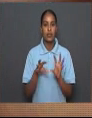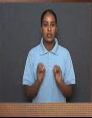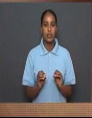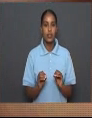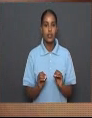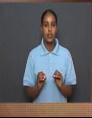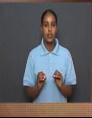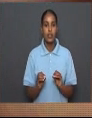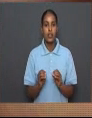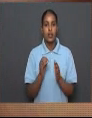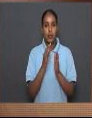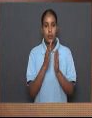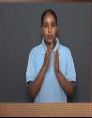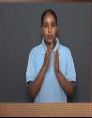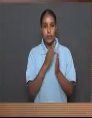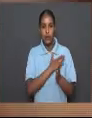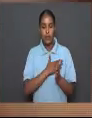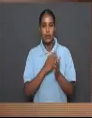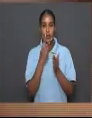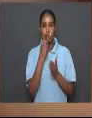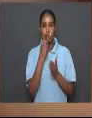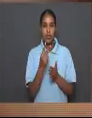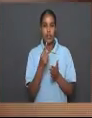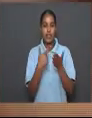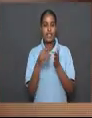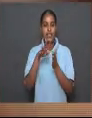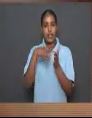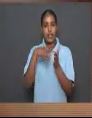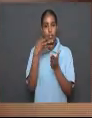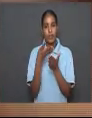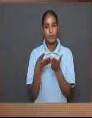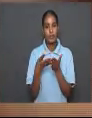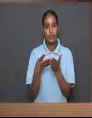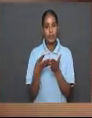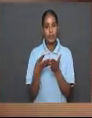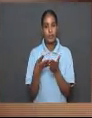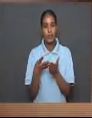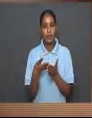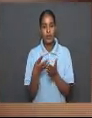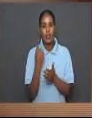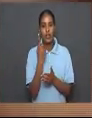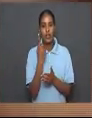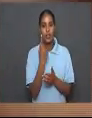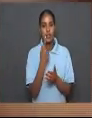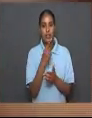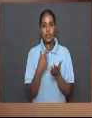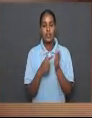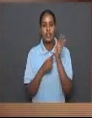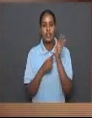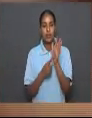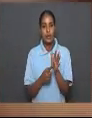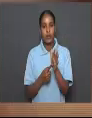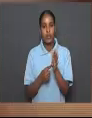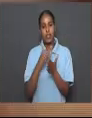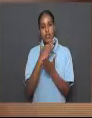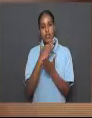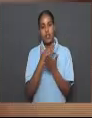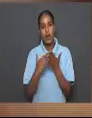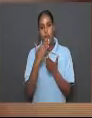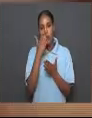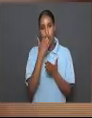Students, please look at this table. It displays some